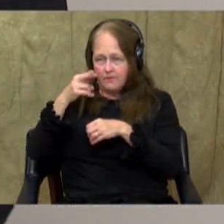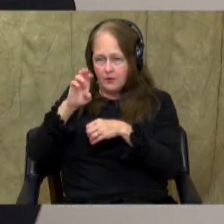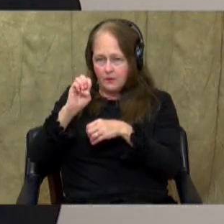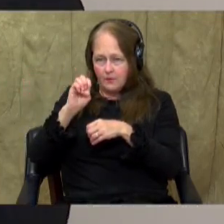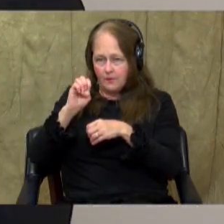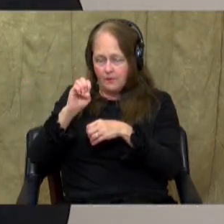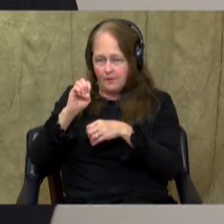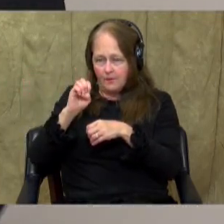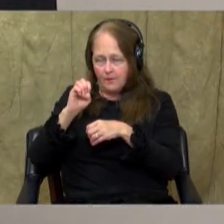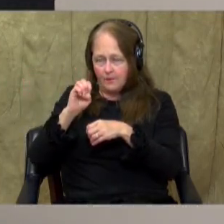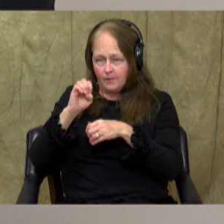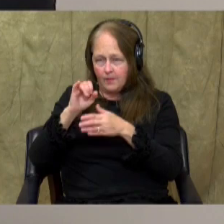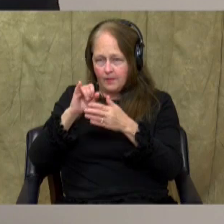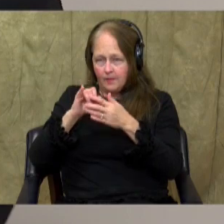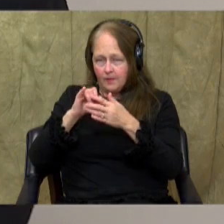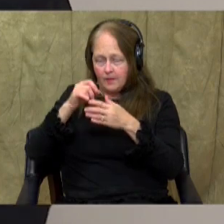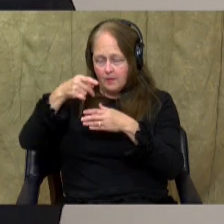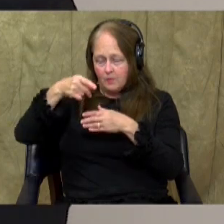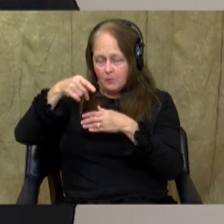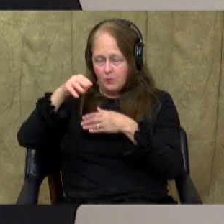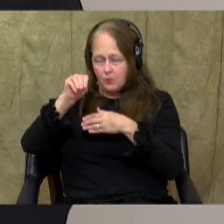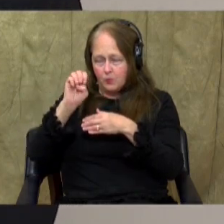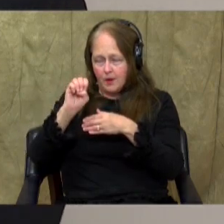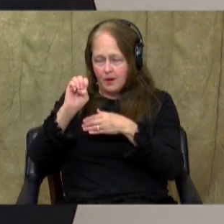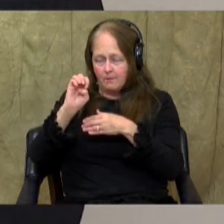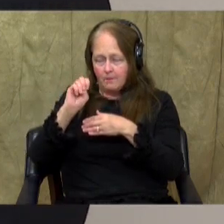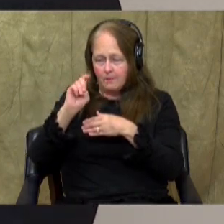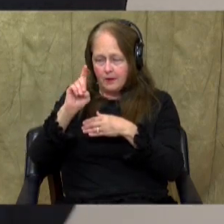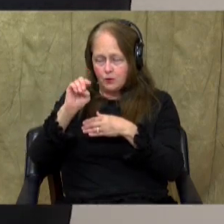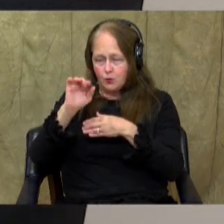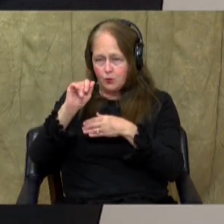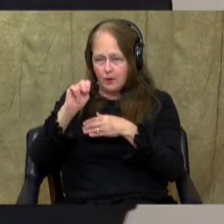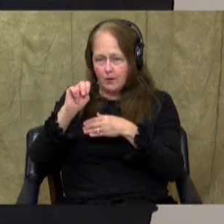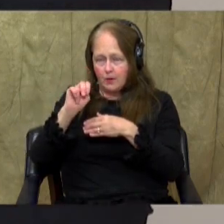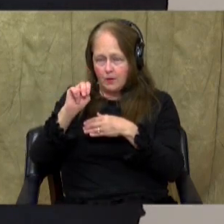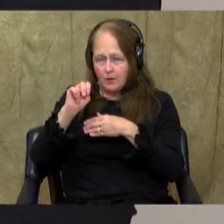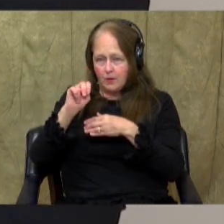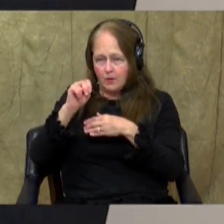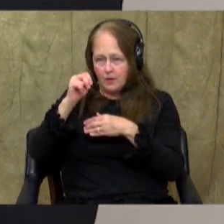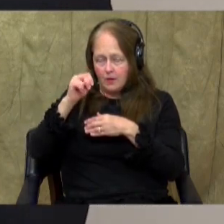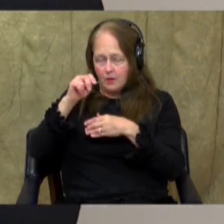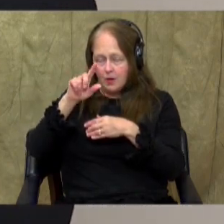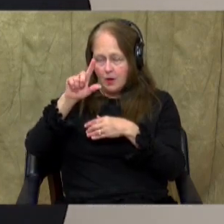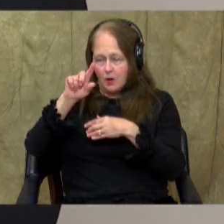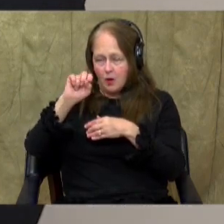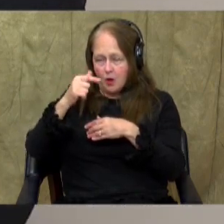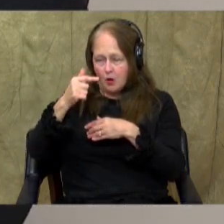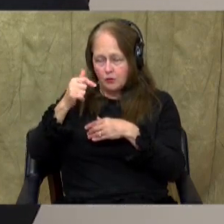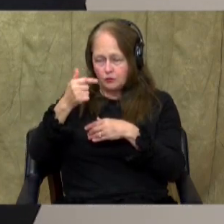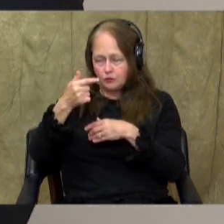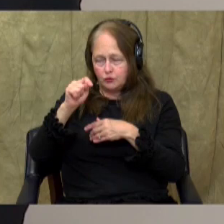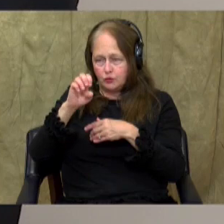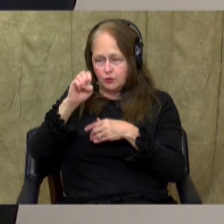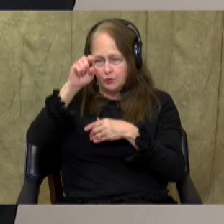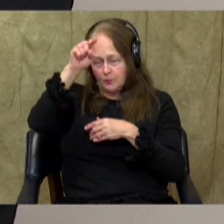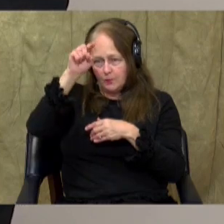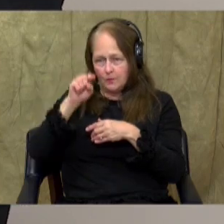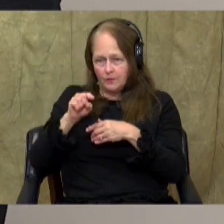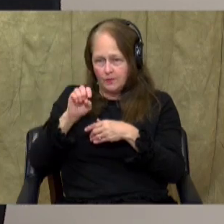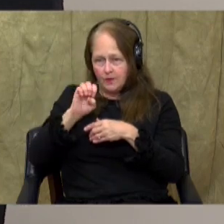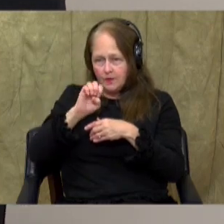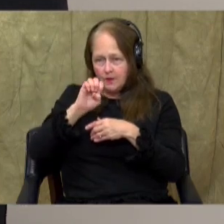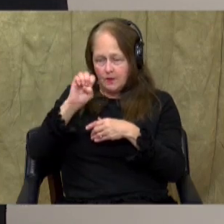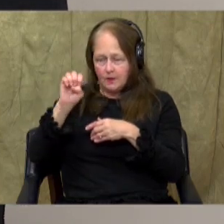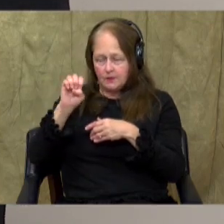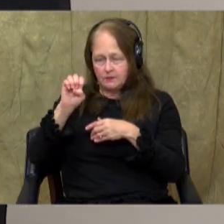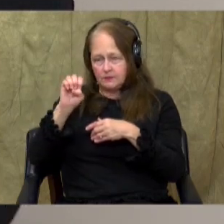the prime meridian is the dividing line for longitude. It's our main line of longitude at 0 degrees. So to say we're in the Eastern Hemisphere means